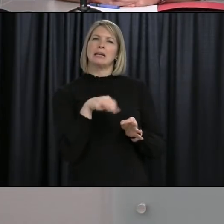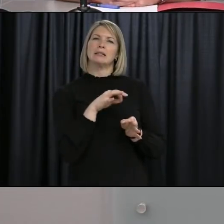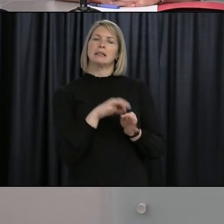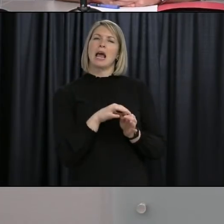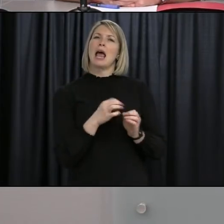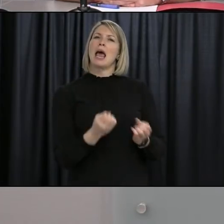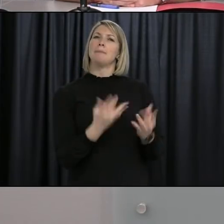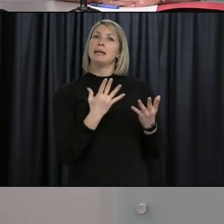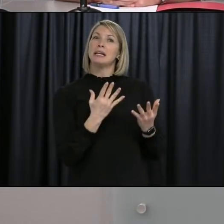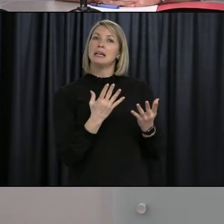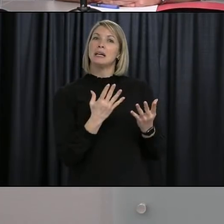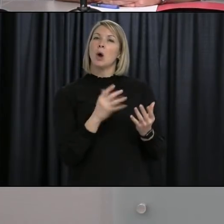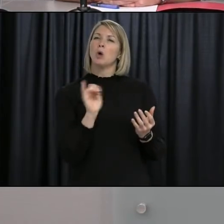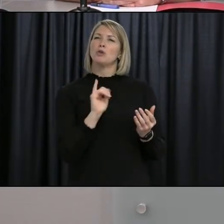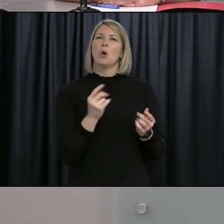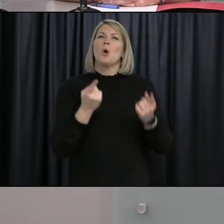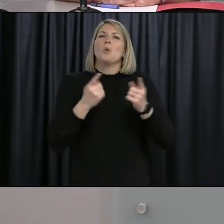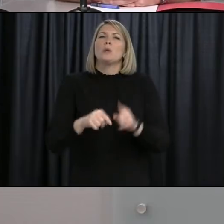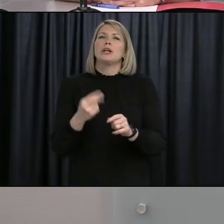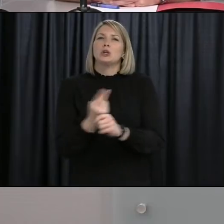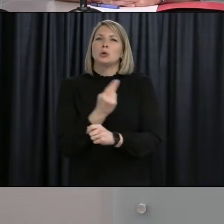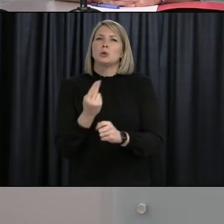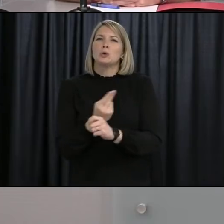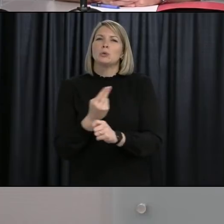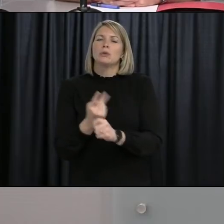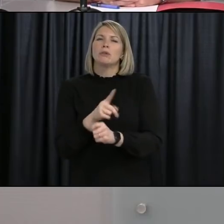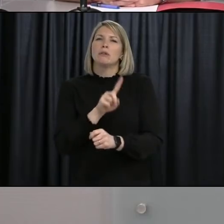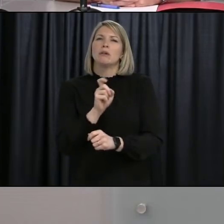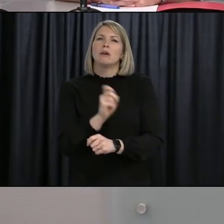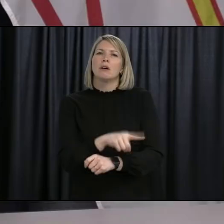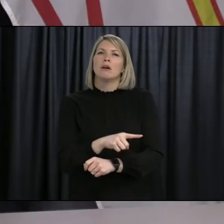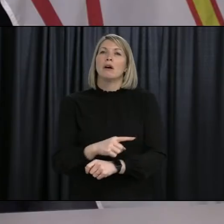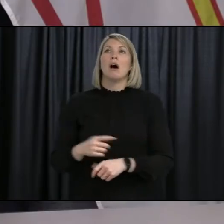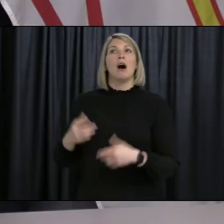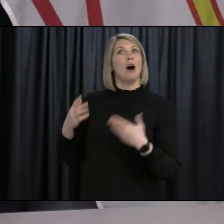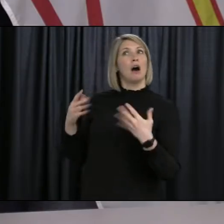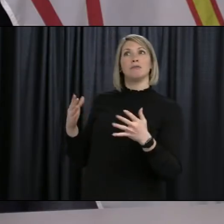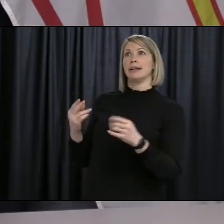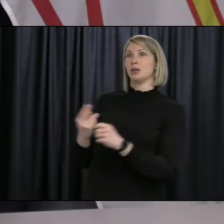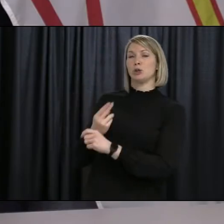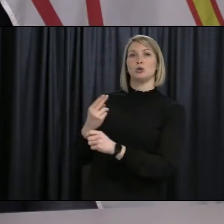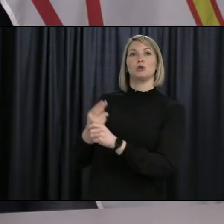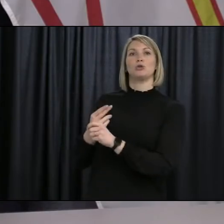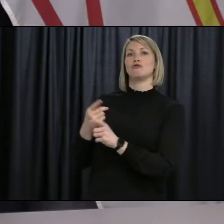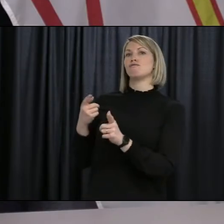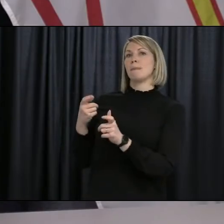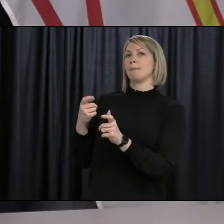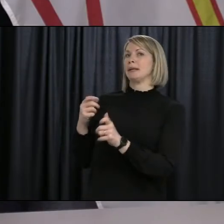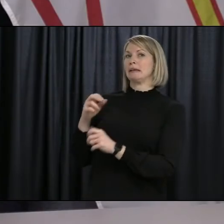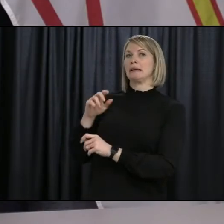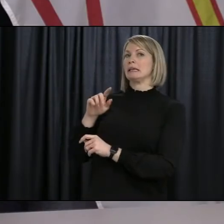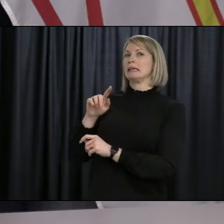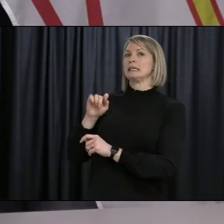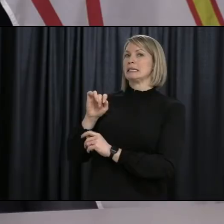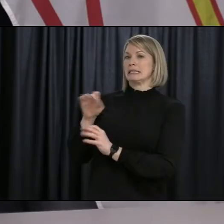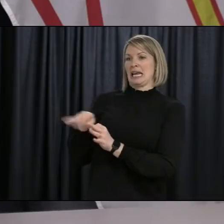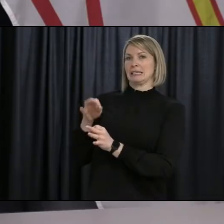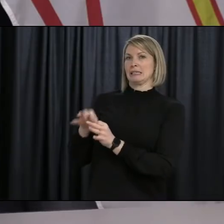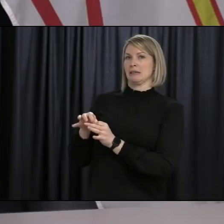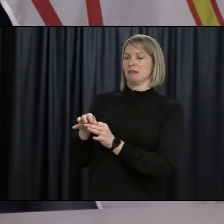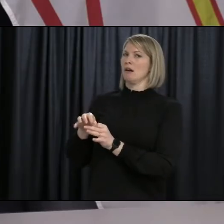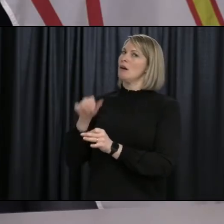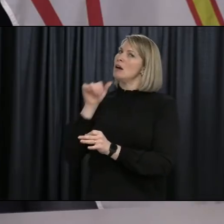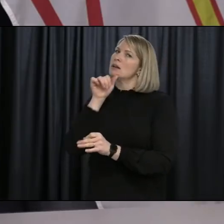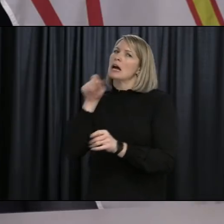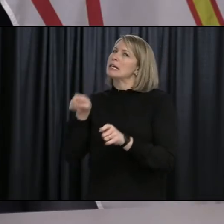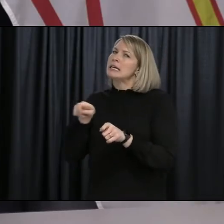Breton area? We have used rapid testing here already. Not quite the same test as what was used in the Harbour